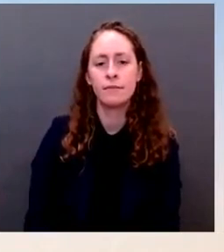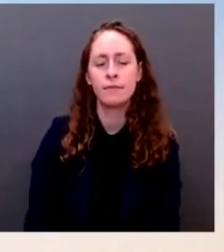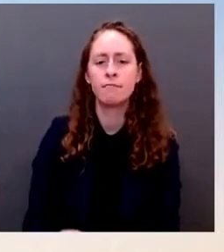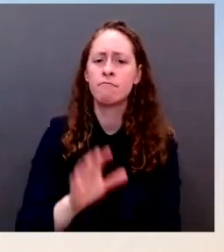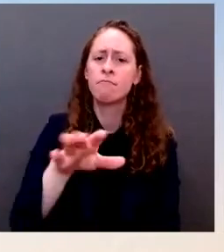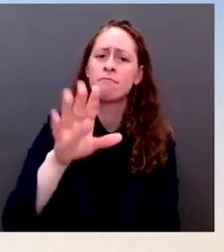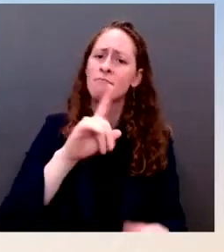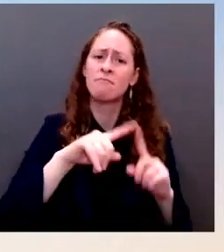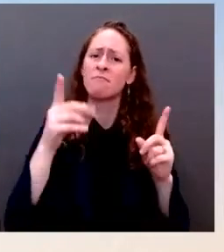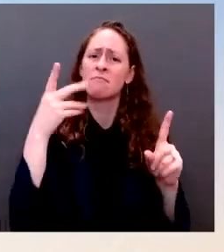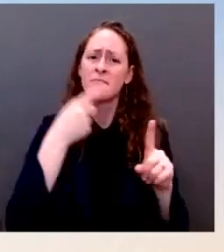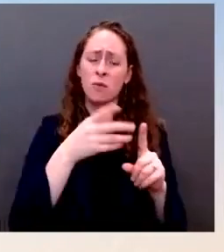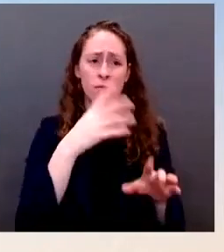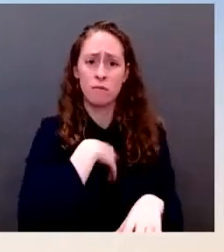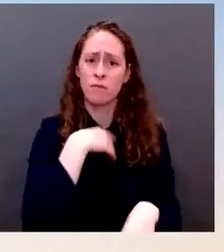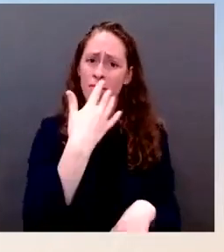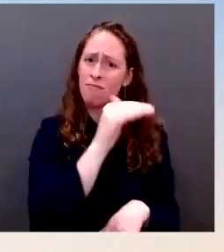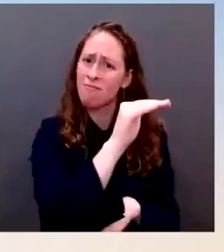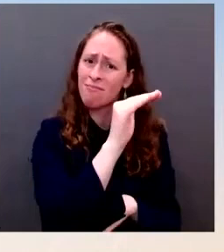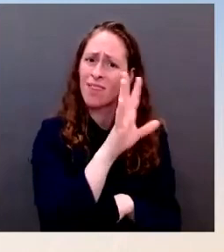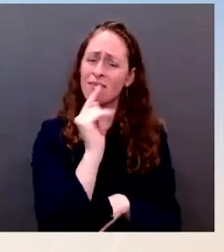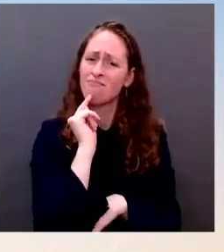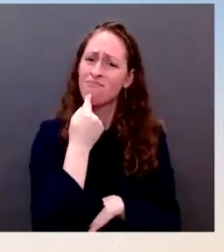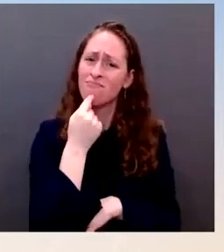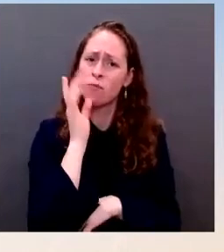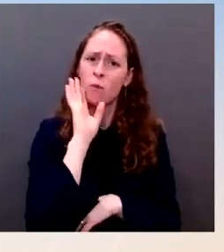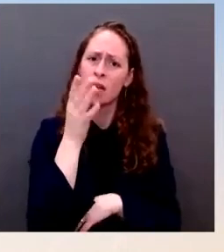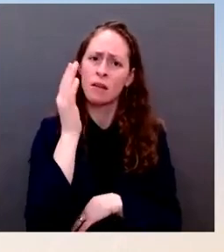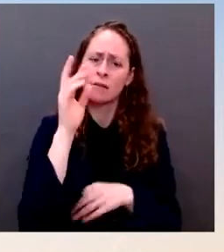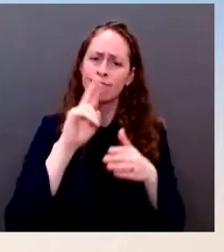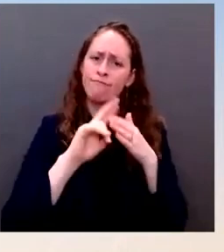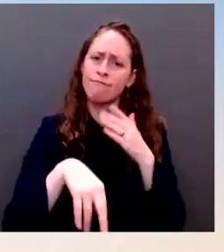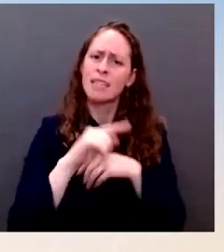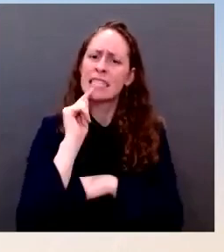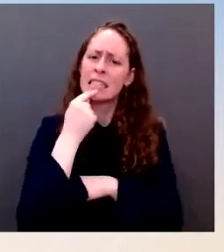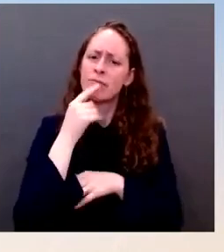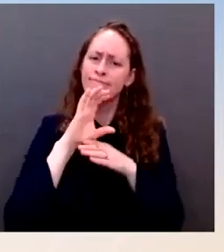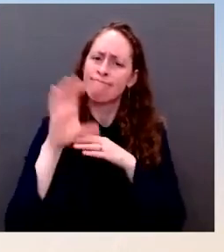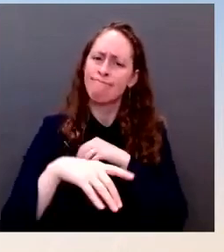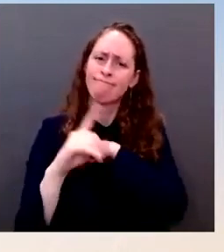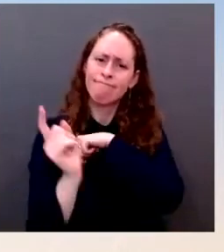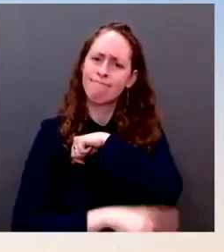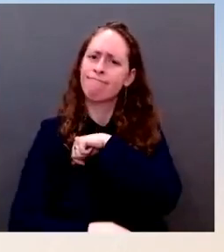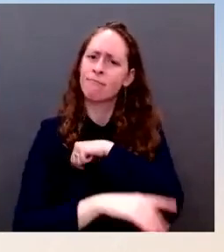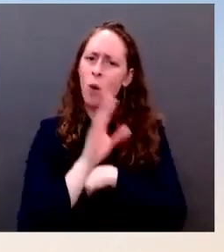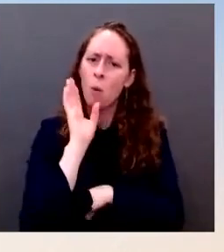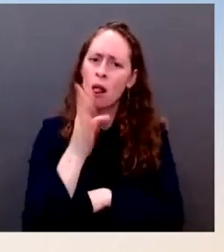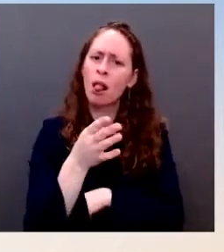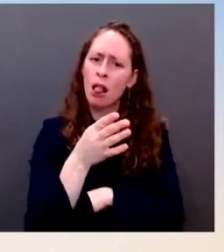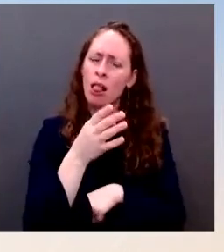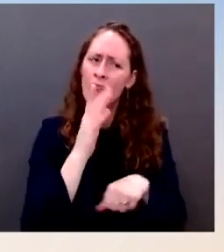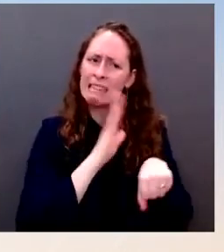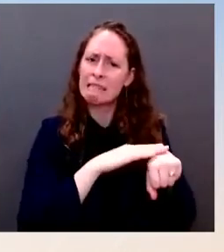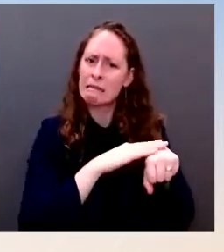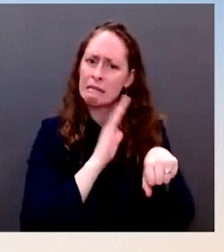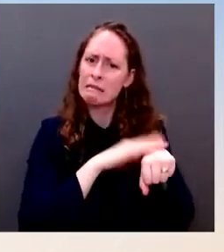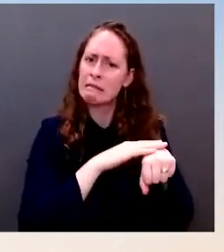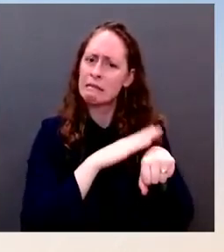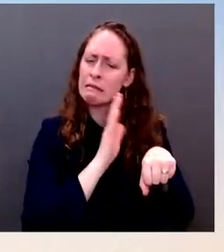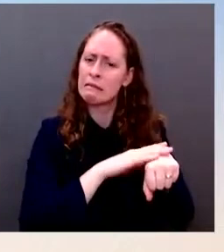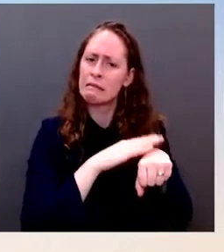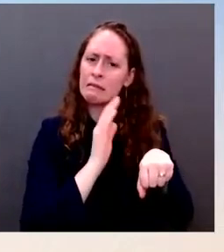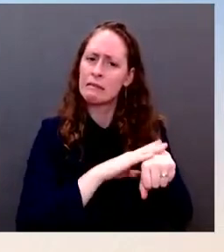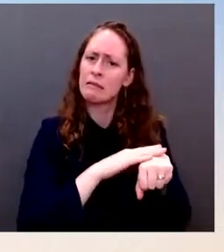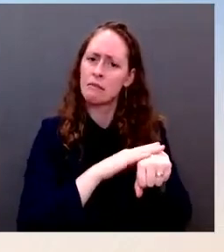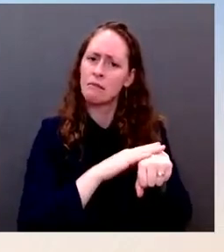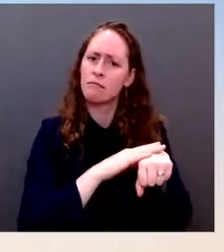potential of invasion are unprecedented. It would pose massive consequences for the Kremlin, and the inputs to, and I think it's important for